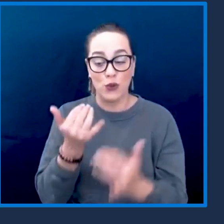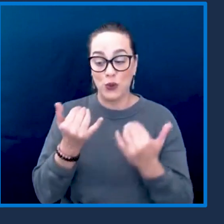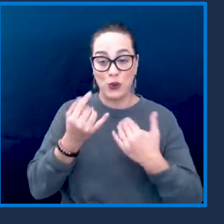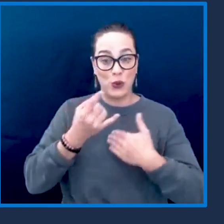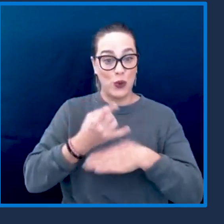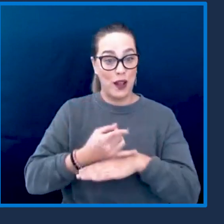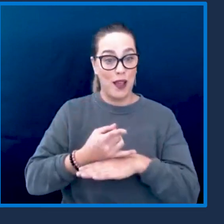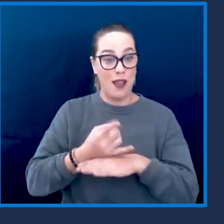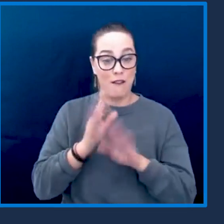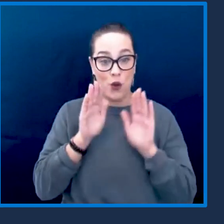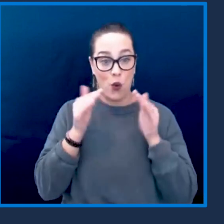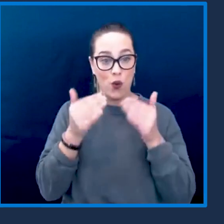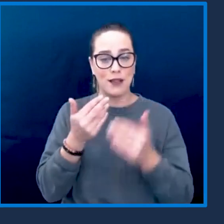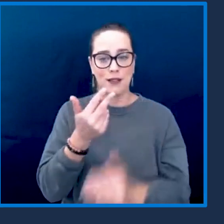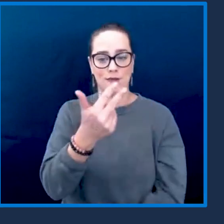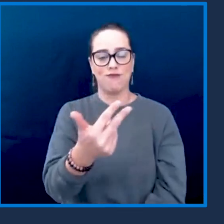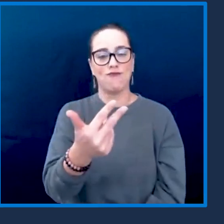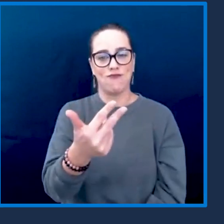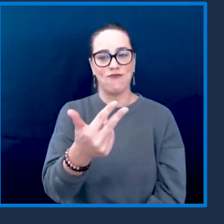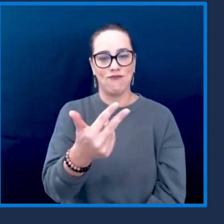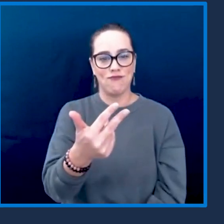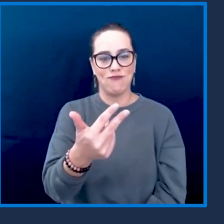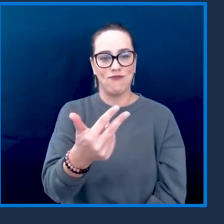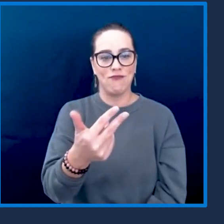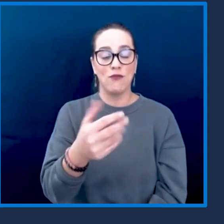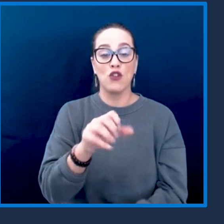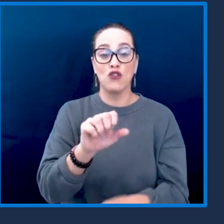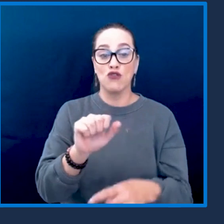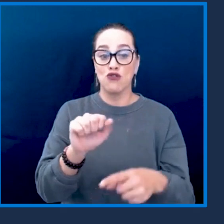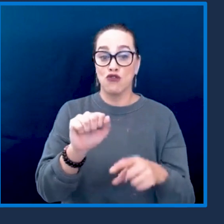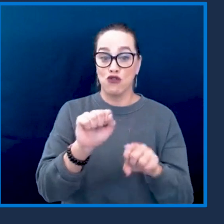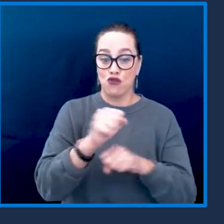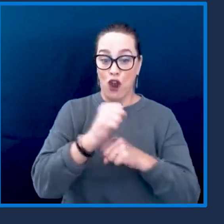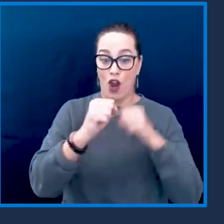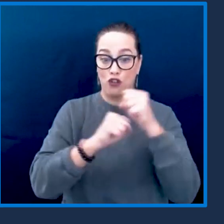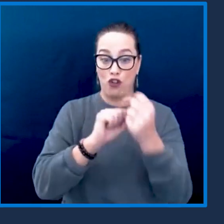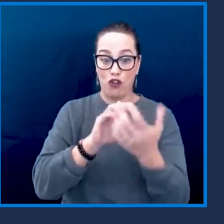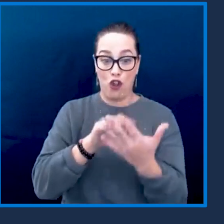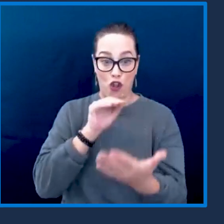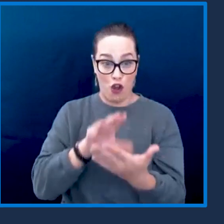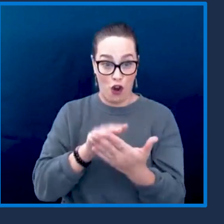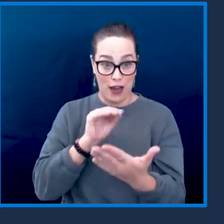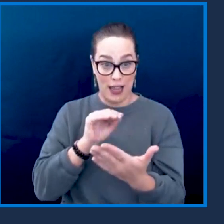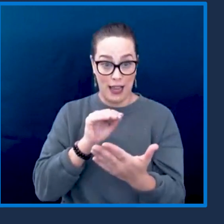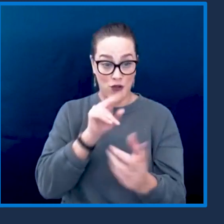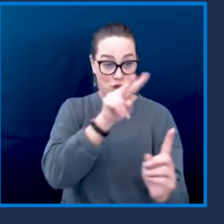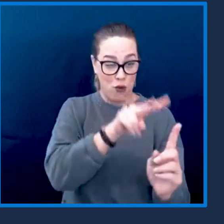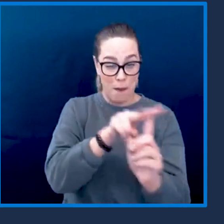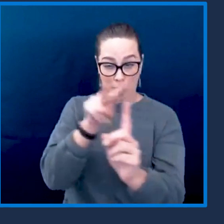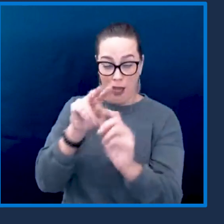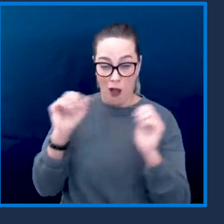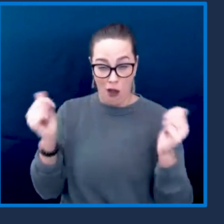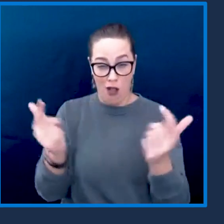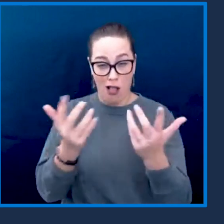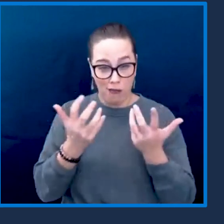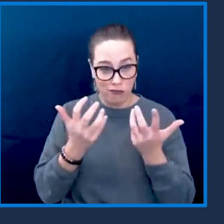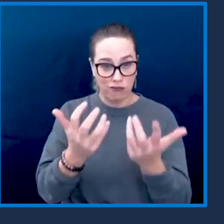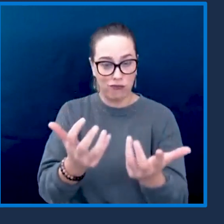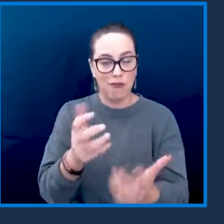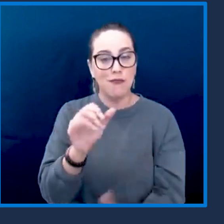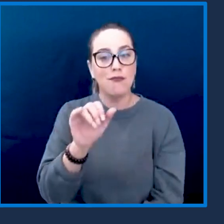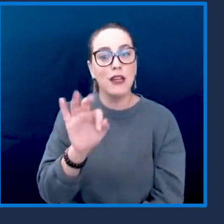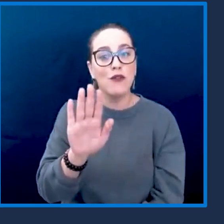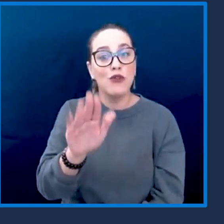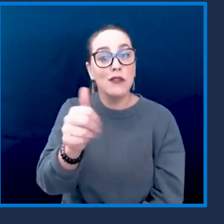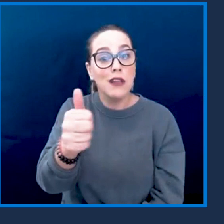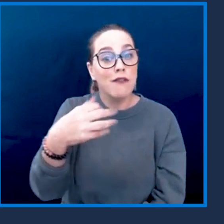Today's session is focused on providing best practices in 3 areas. We've structured the learnings to be applicable across a wide audience. So